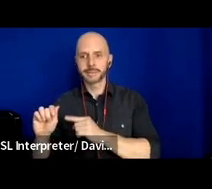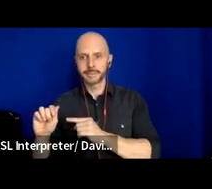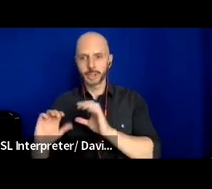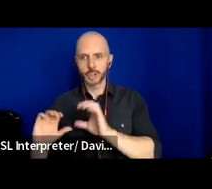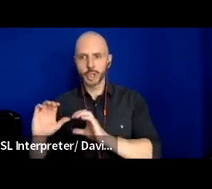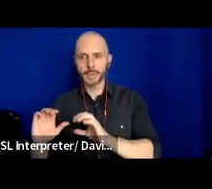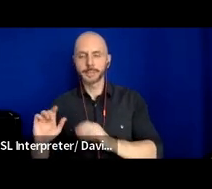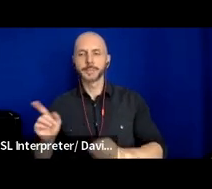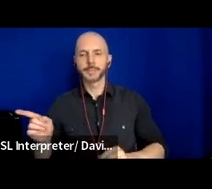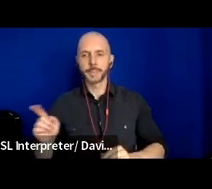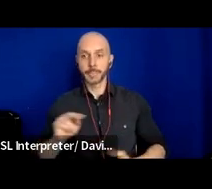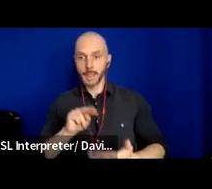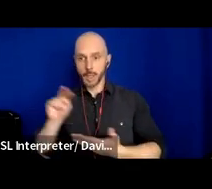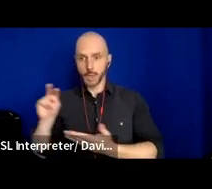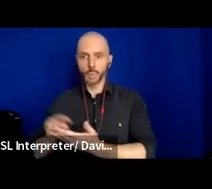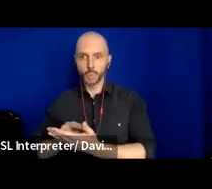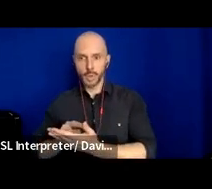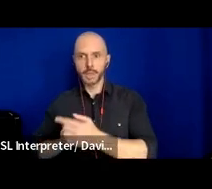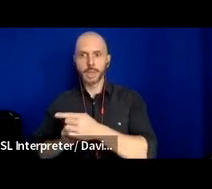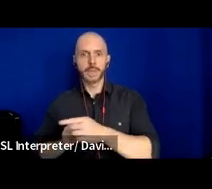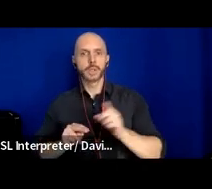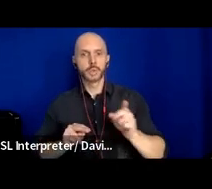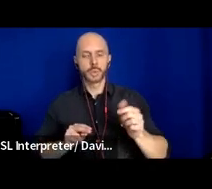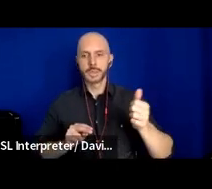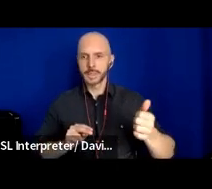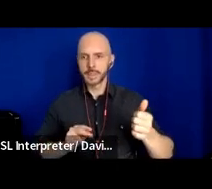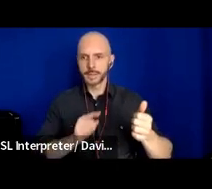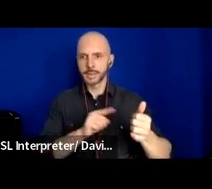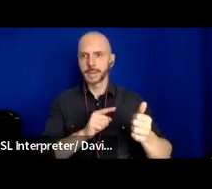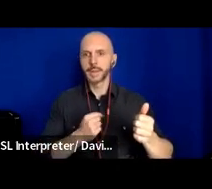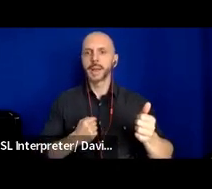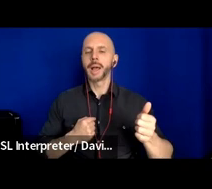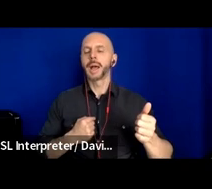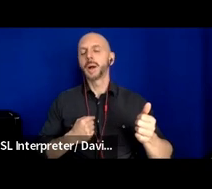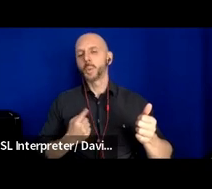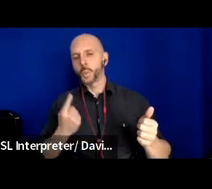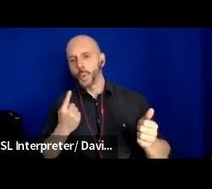you've experienced one form of oppression, then you understand